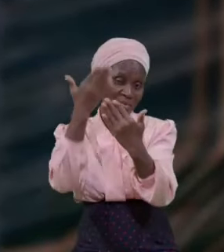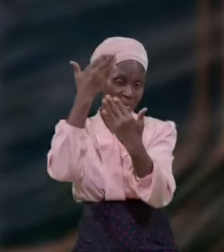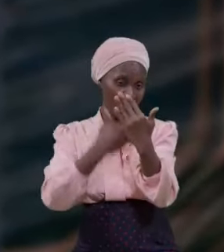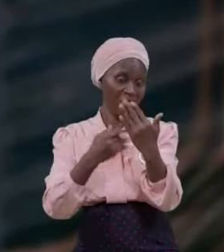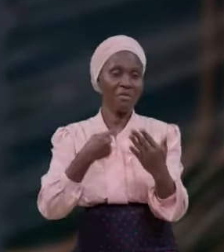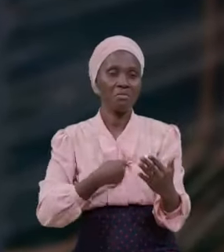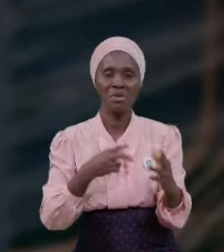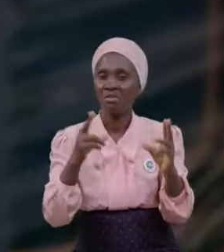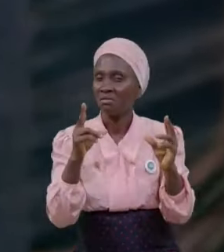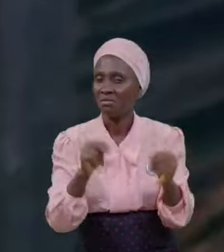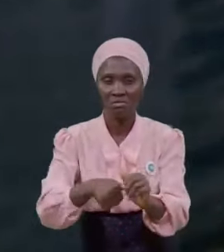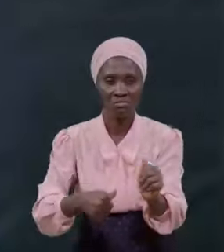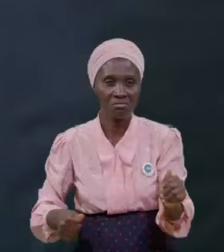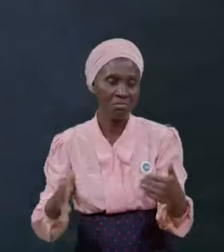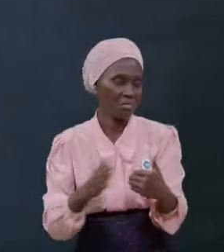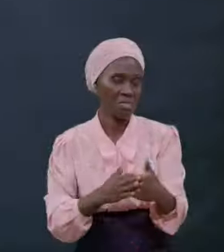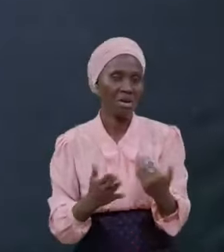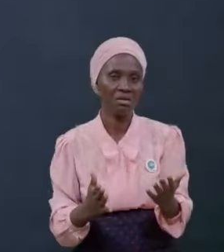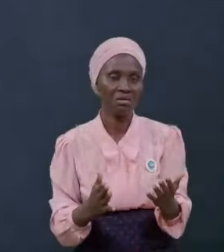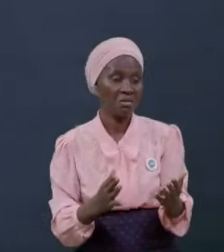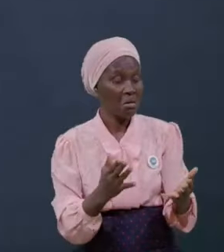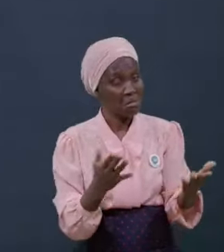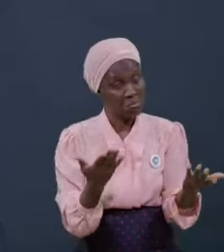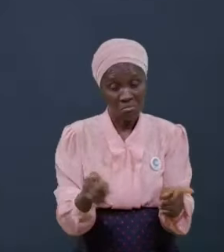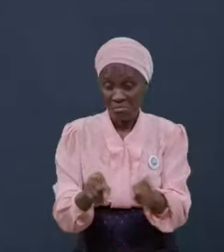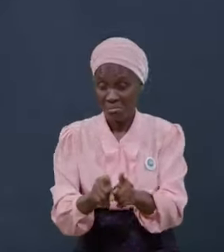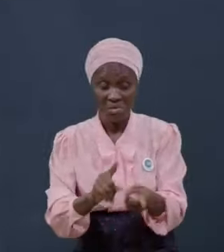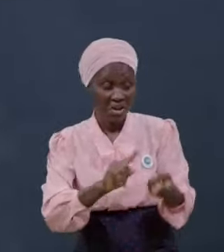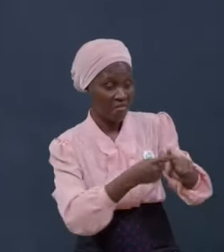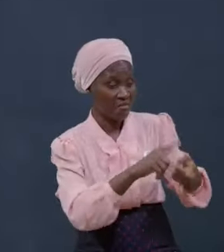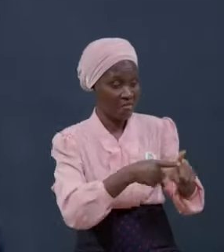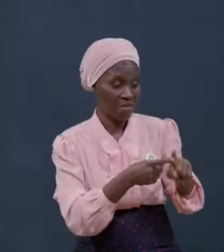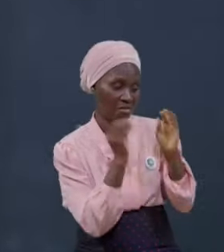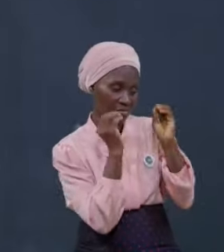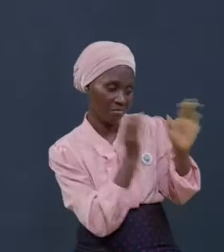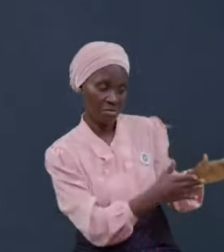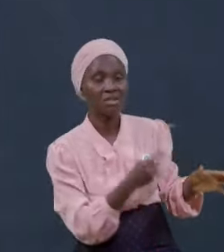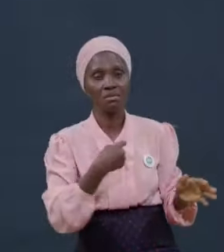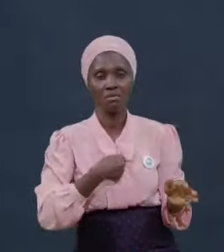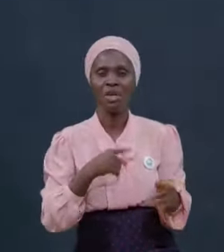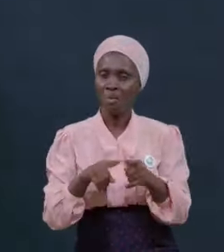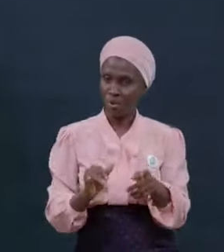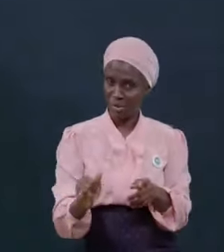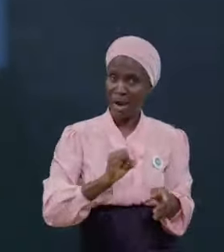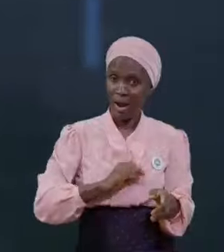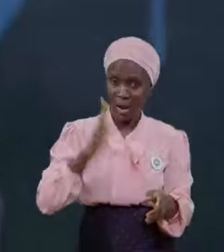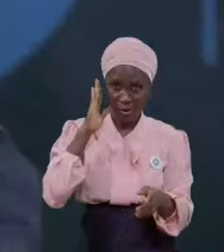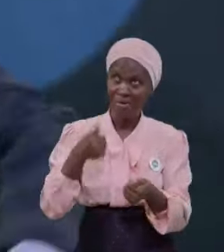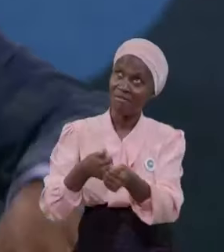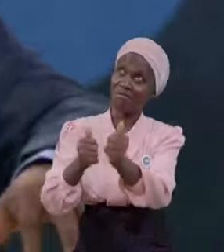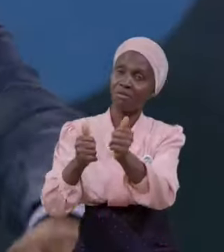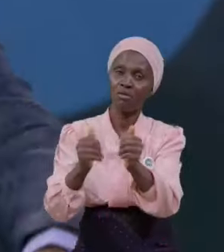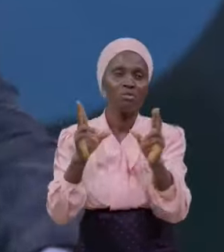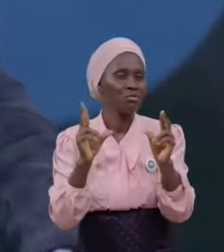friends forsake me. Yet I will follow. No turning back. No turning back. Those people,